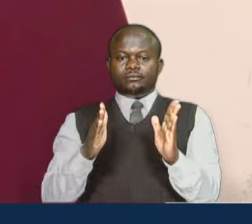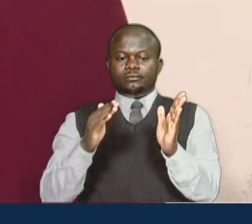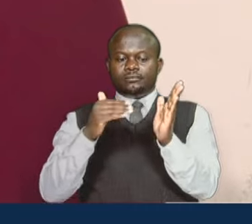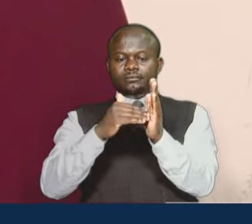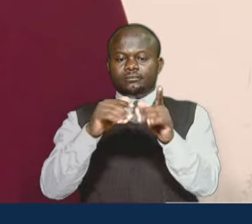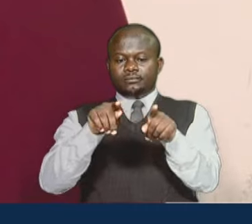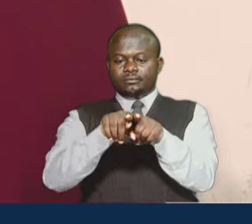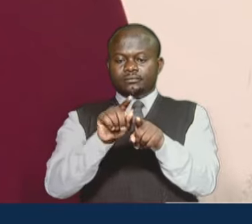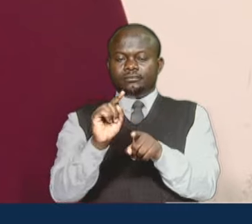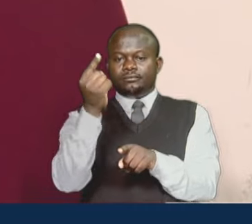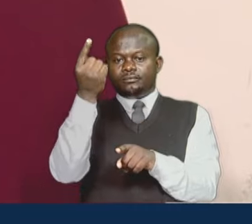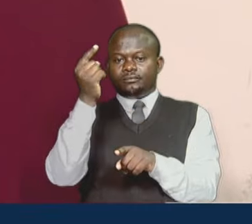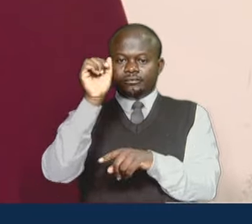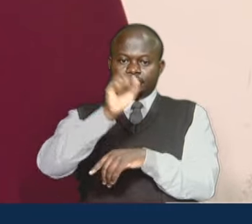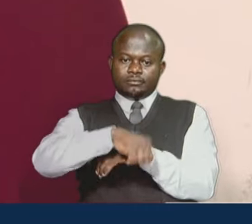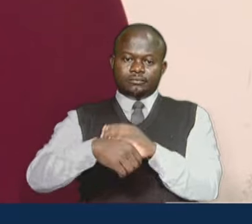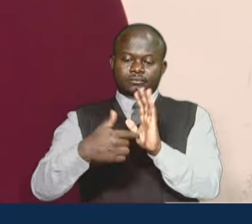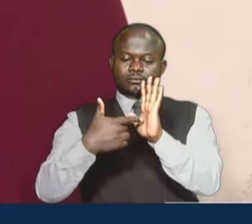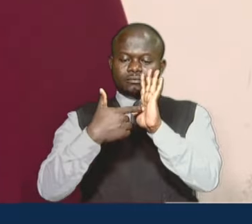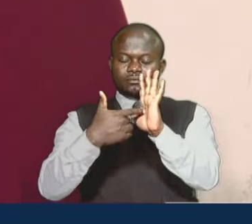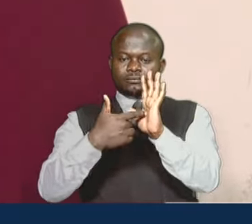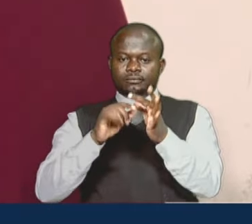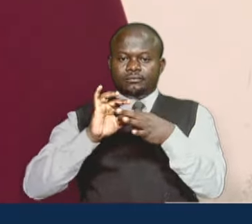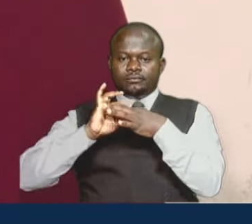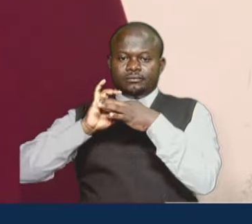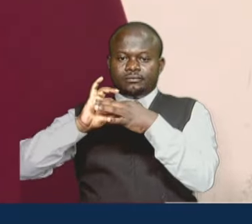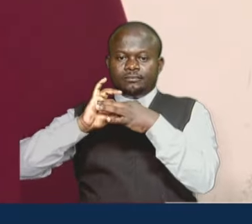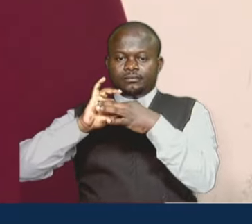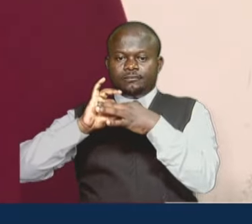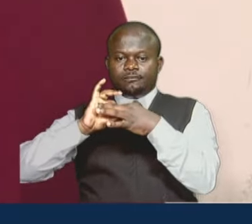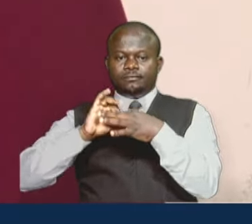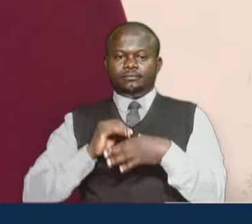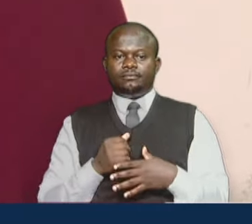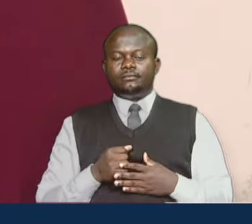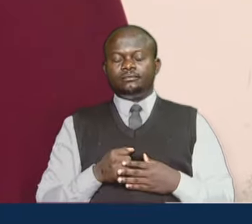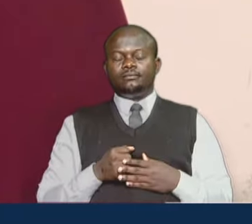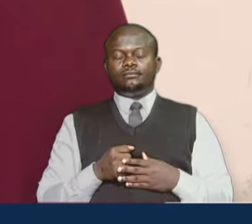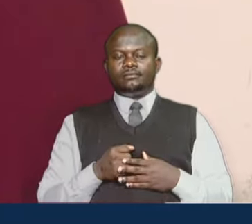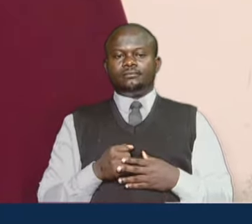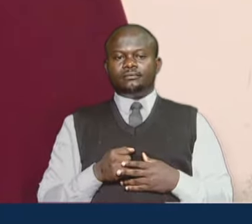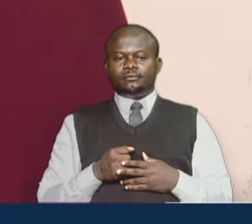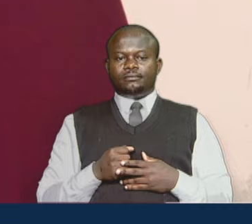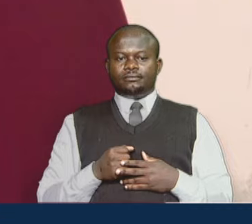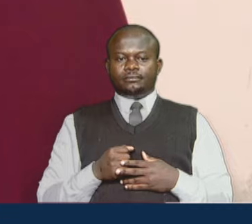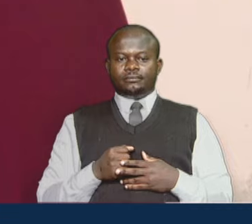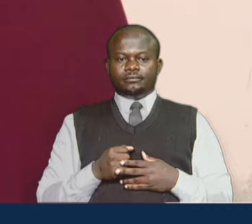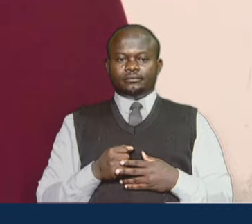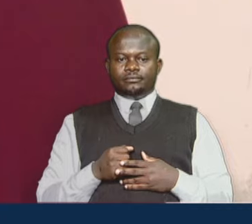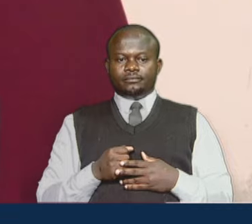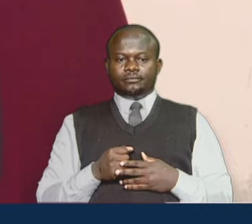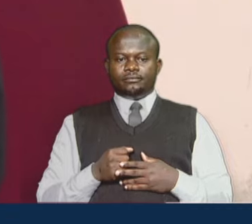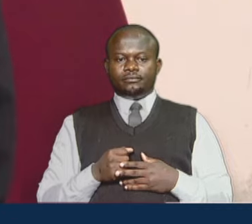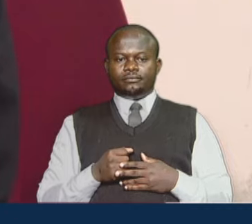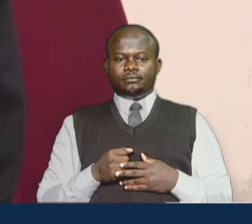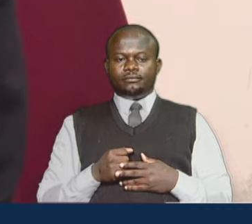kimwe mu byarushaho gushimangira ubwo bufatanye. For further deepening of the bilateral economic